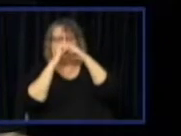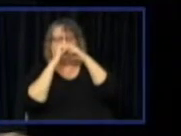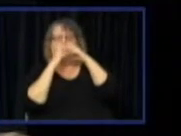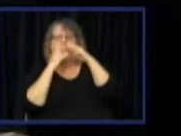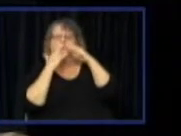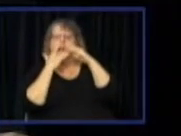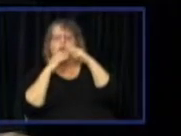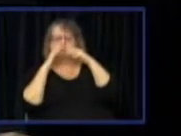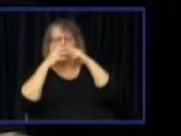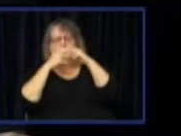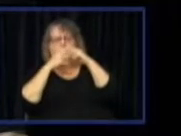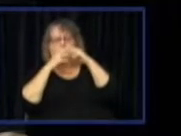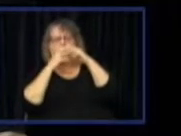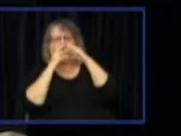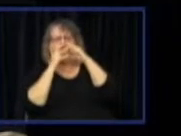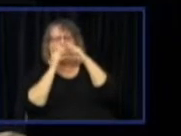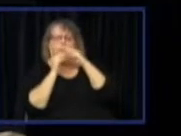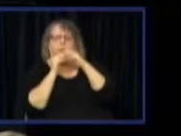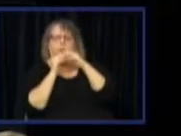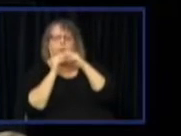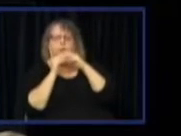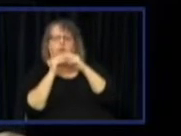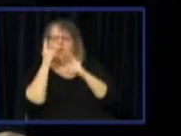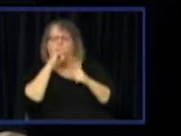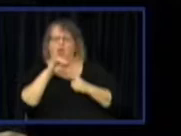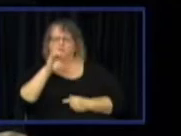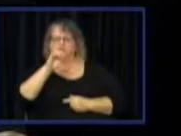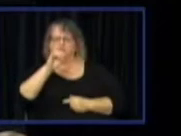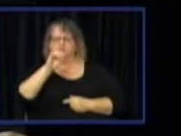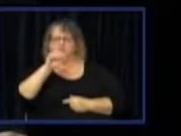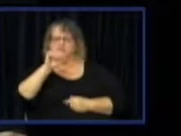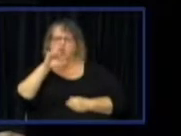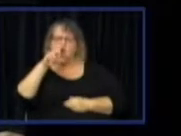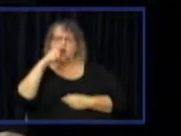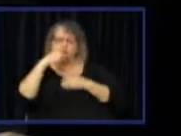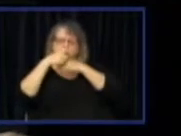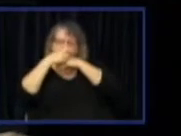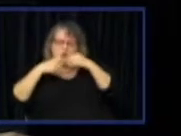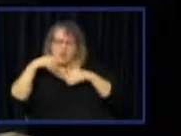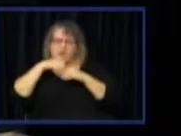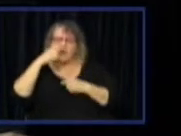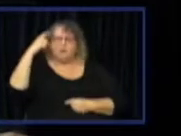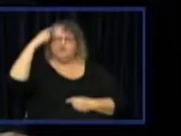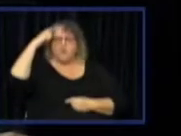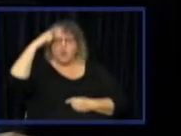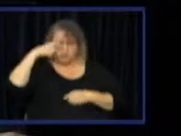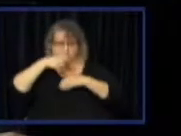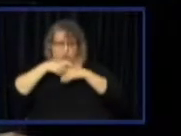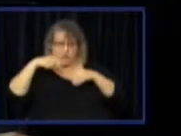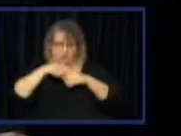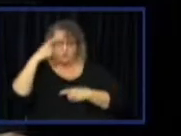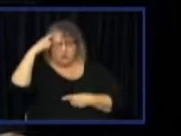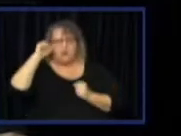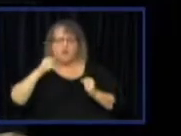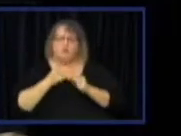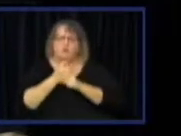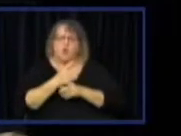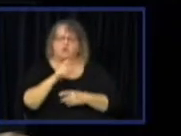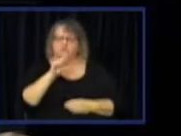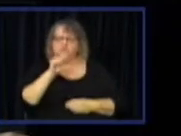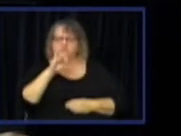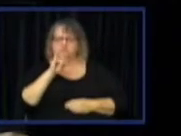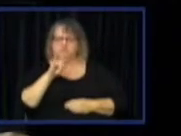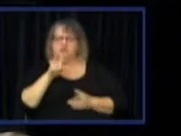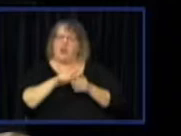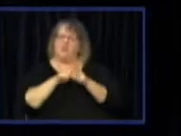or permanent injury. And that can look very much like a stroke, and it can cause disability very much like a stroke. Oh,